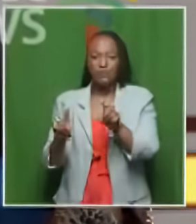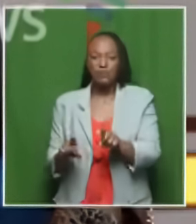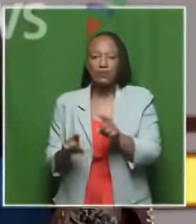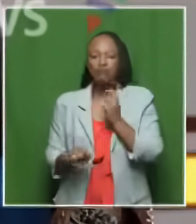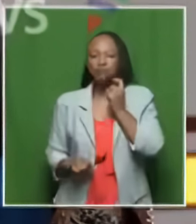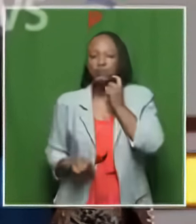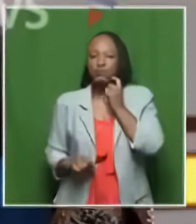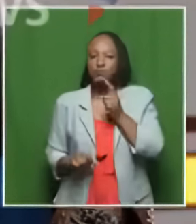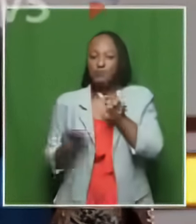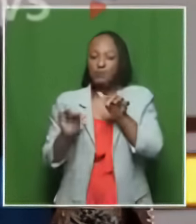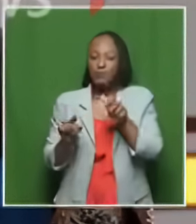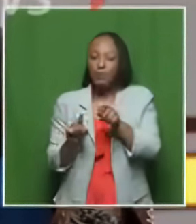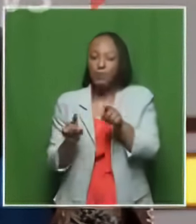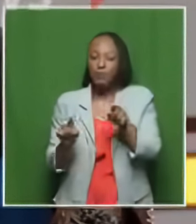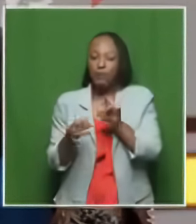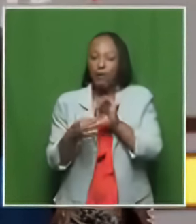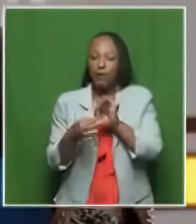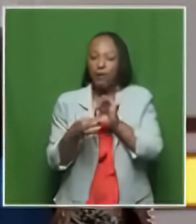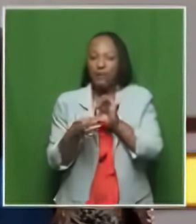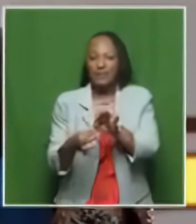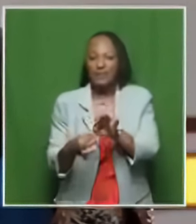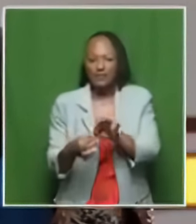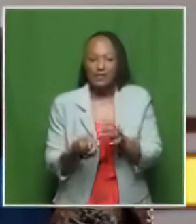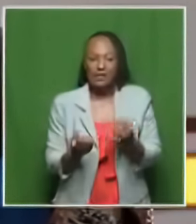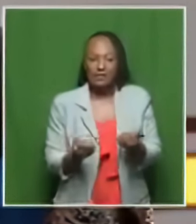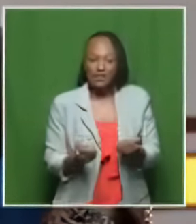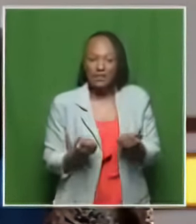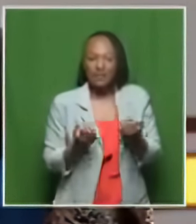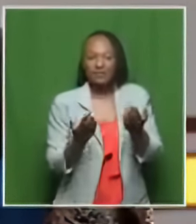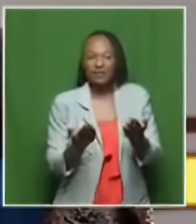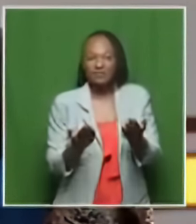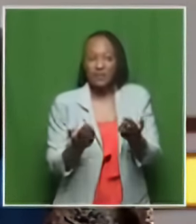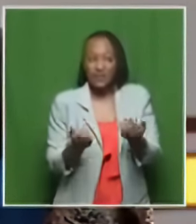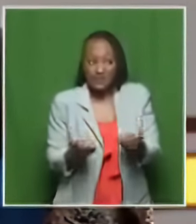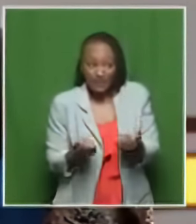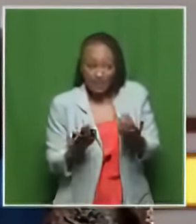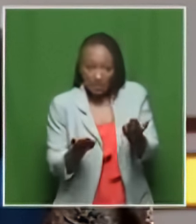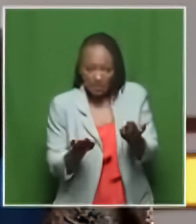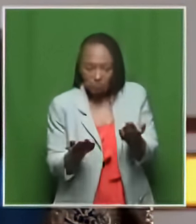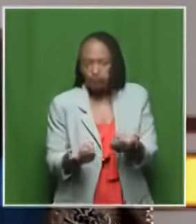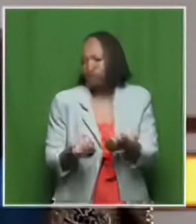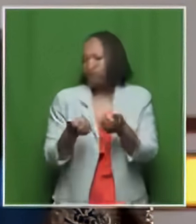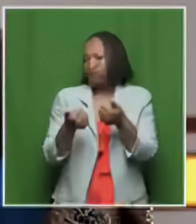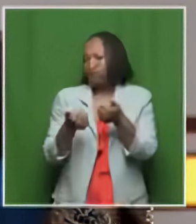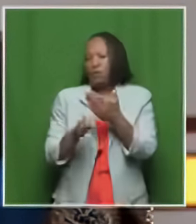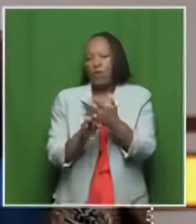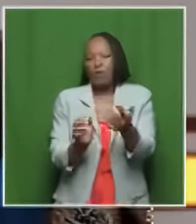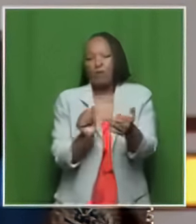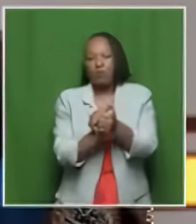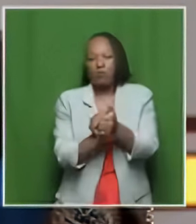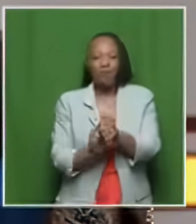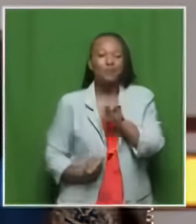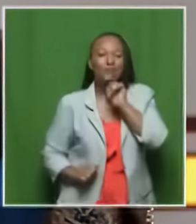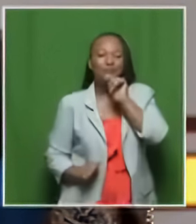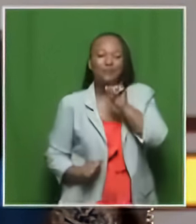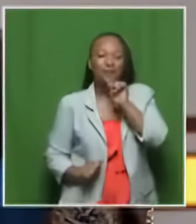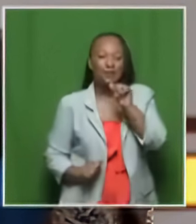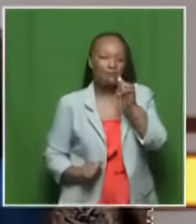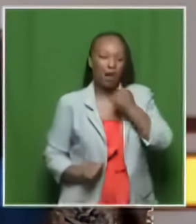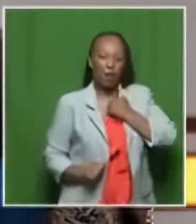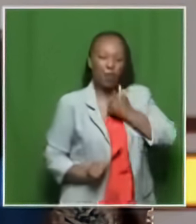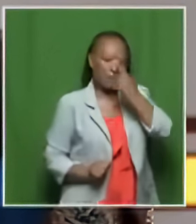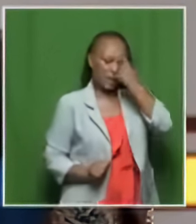these people are committed to delivering services to our people, we will work with them, irrespective of ideological